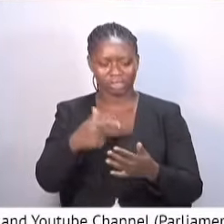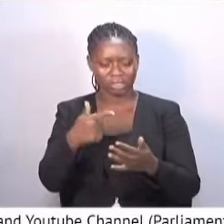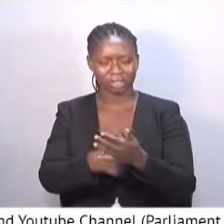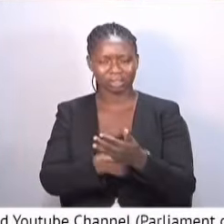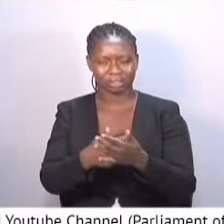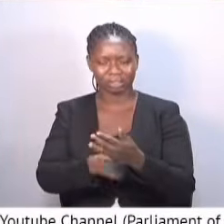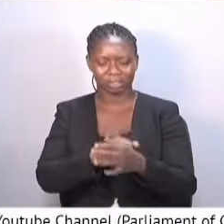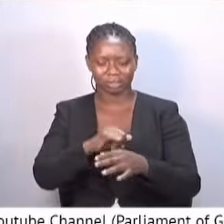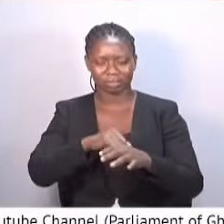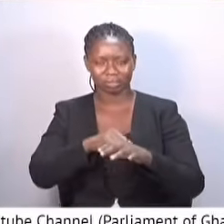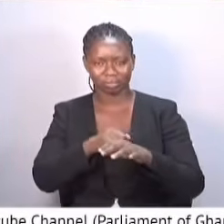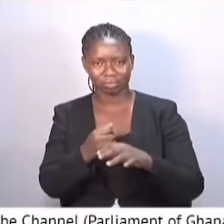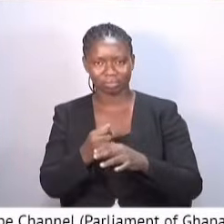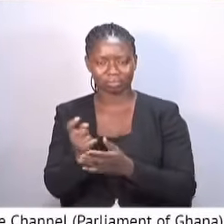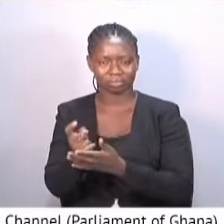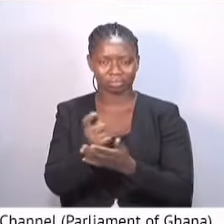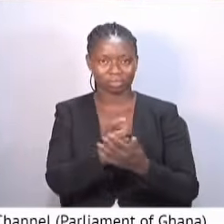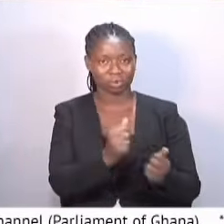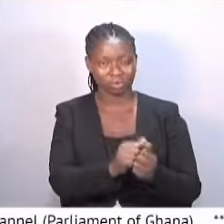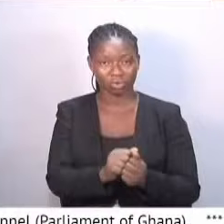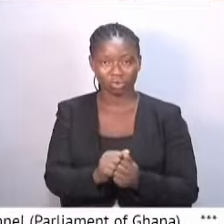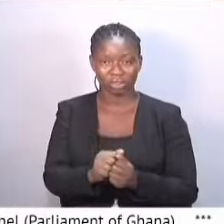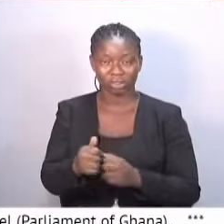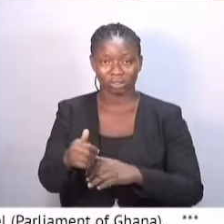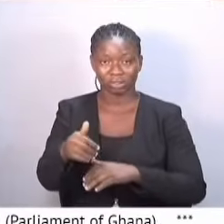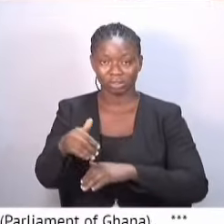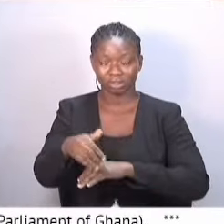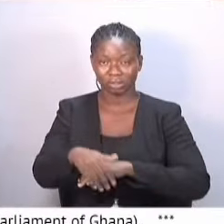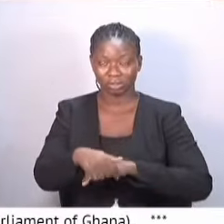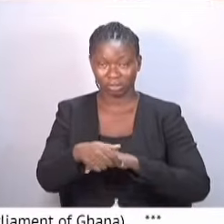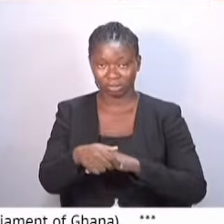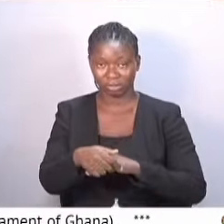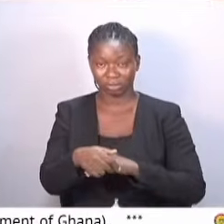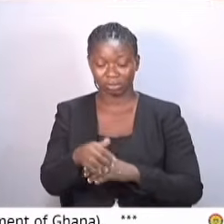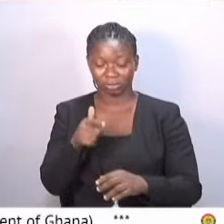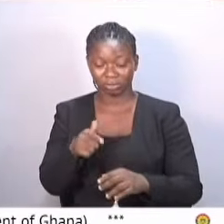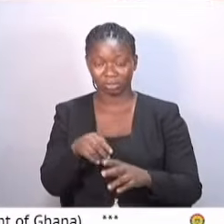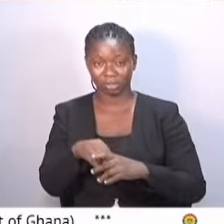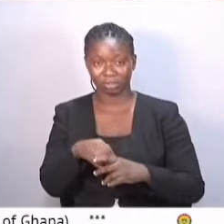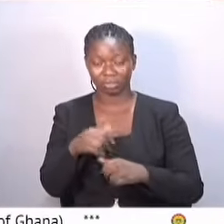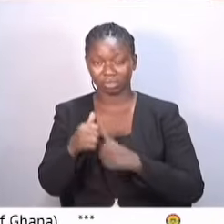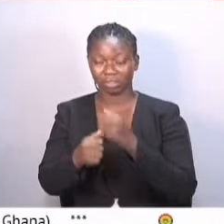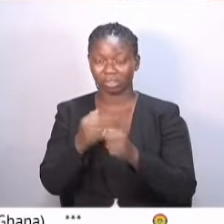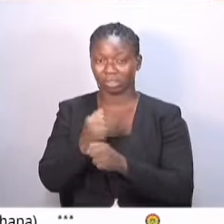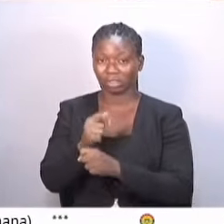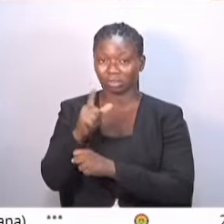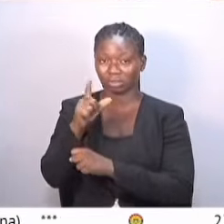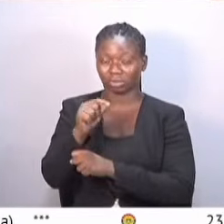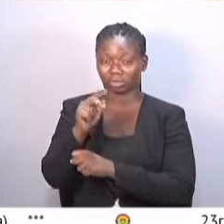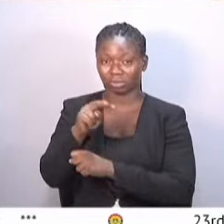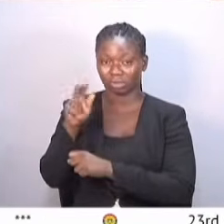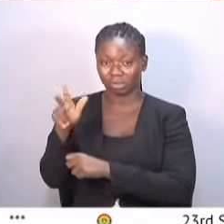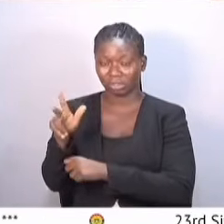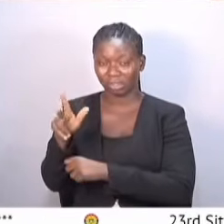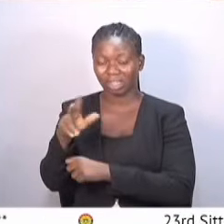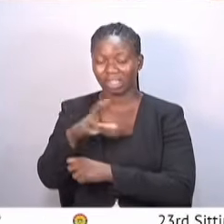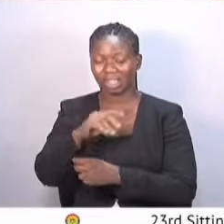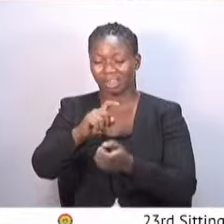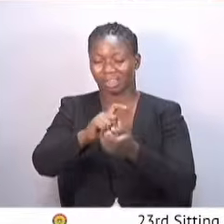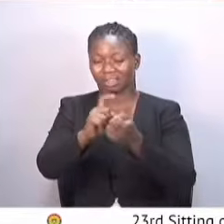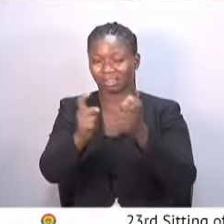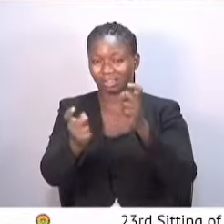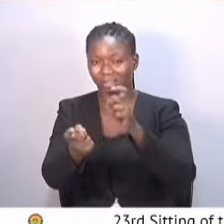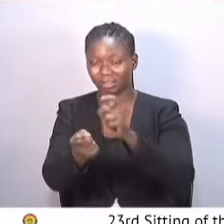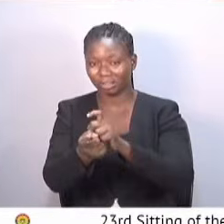Ghana initiated discussions with the British Petroleum in the year 2023 and exchanged